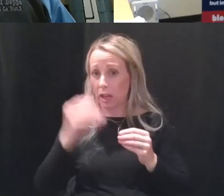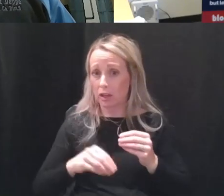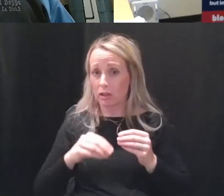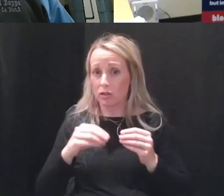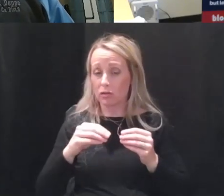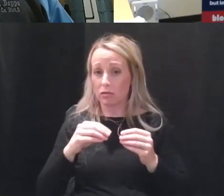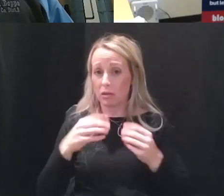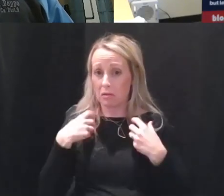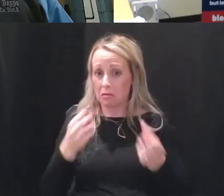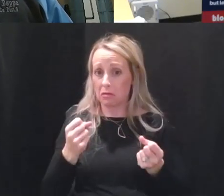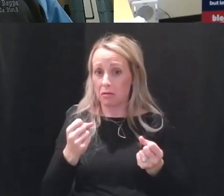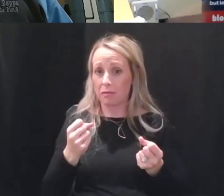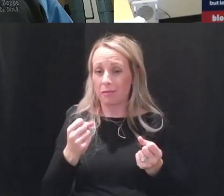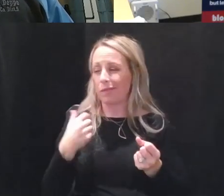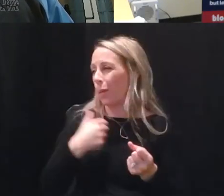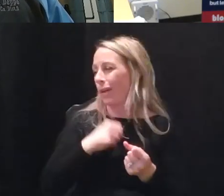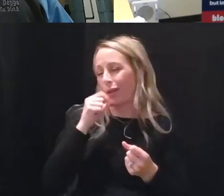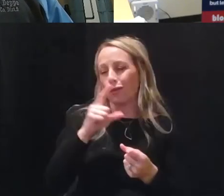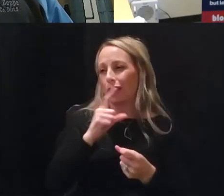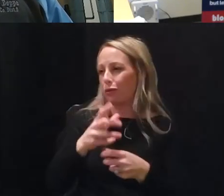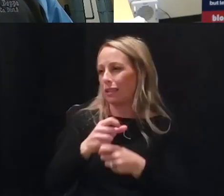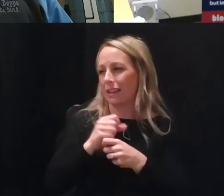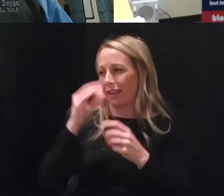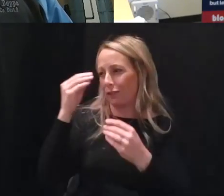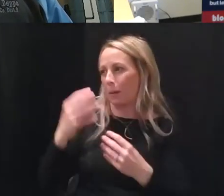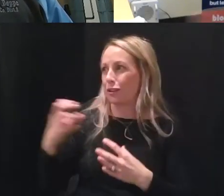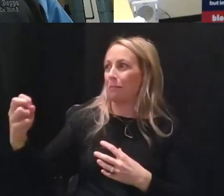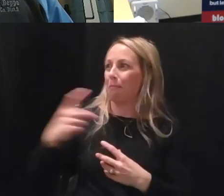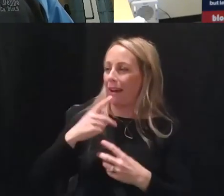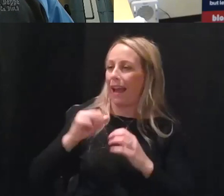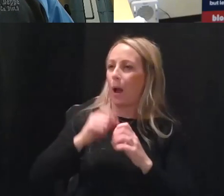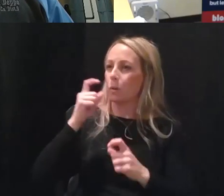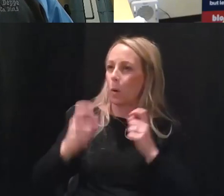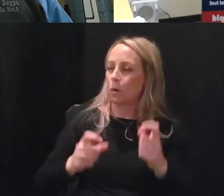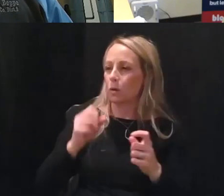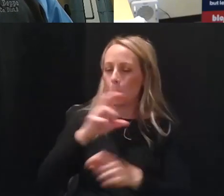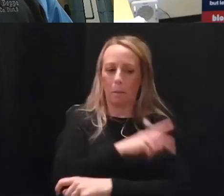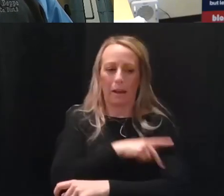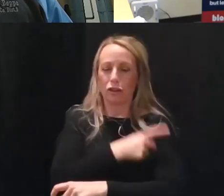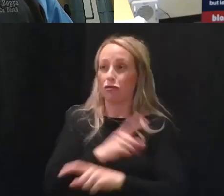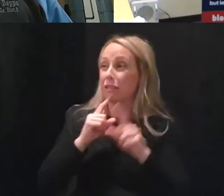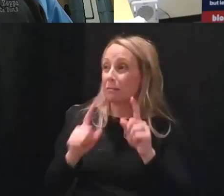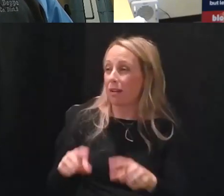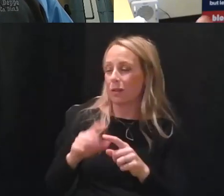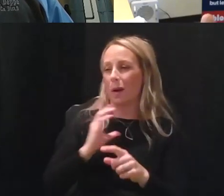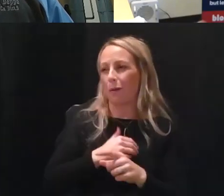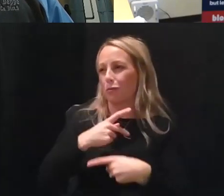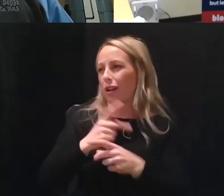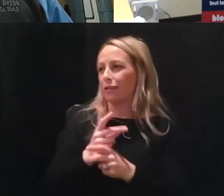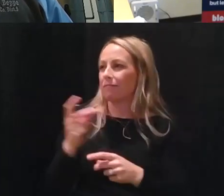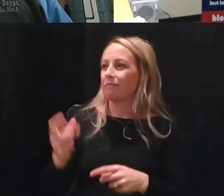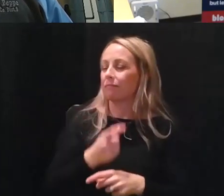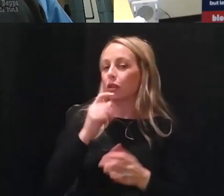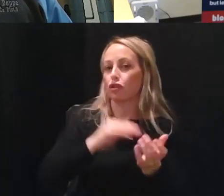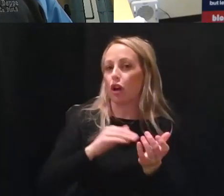the blood provider, we don't necessarily get the information back on how donors or patients responded to our products. Dr. Katz may be able to